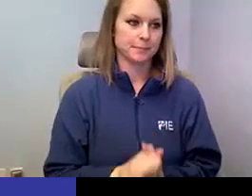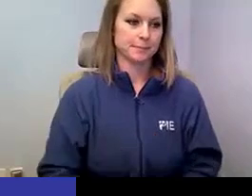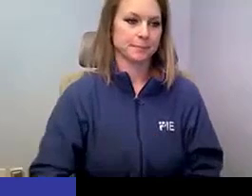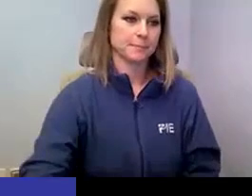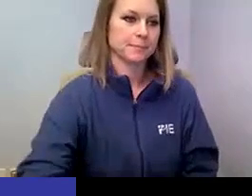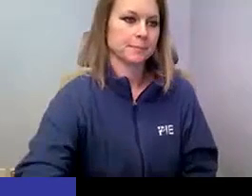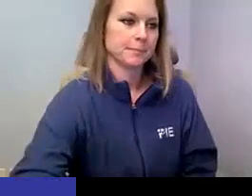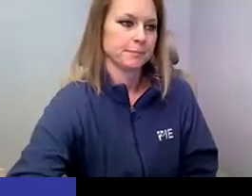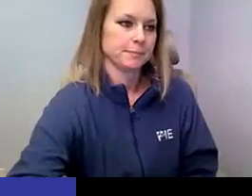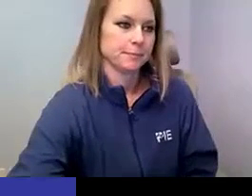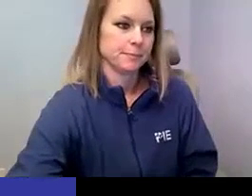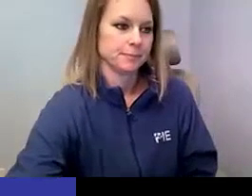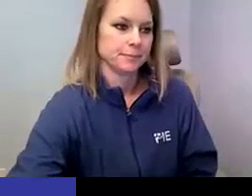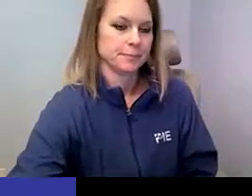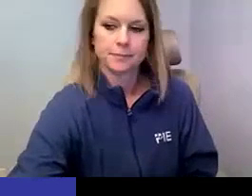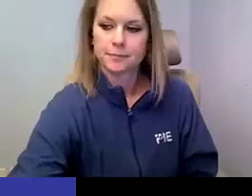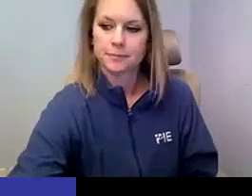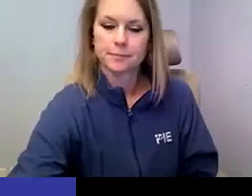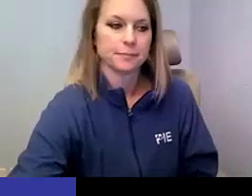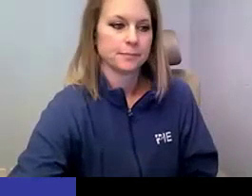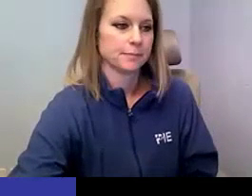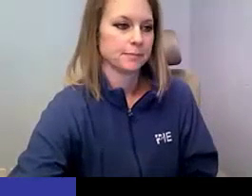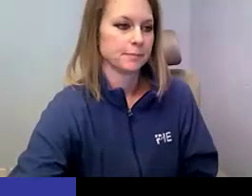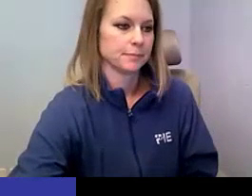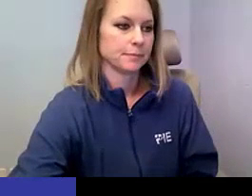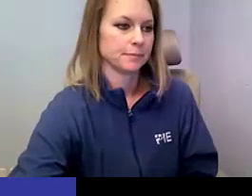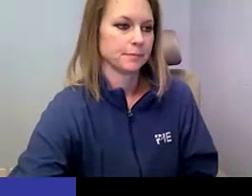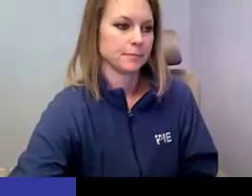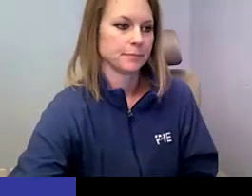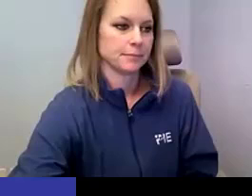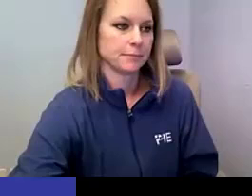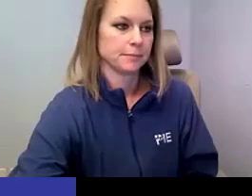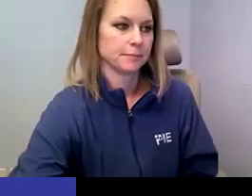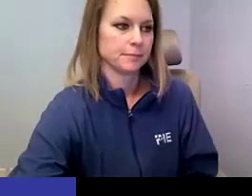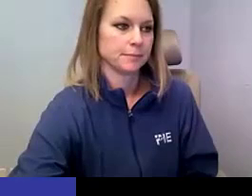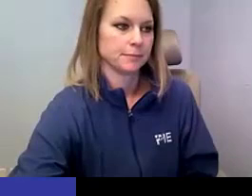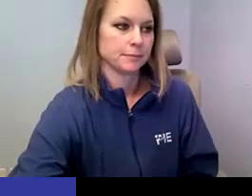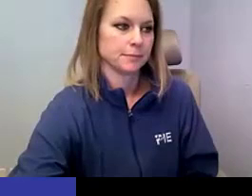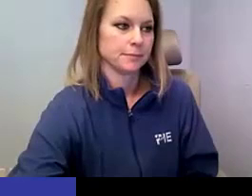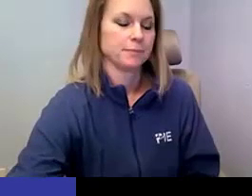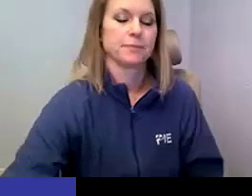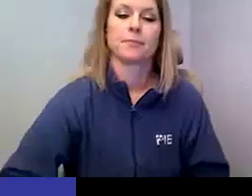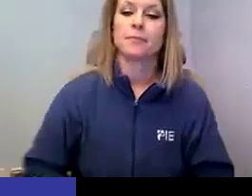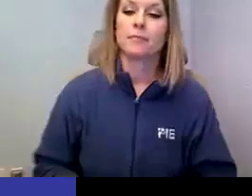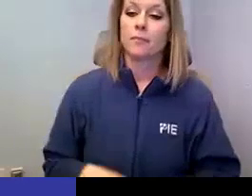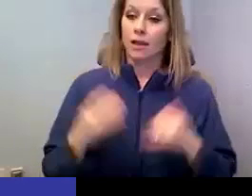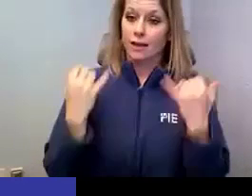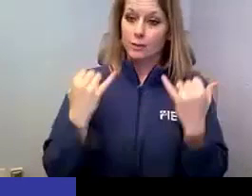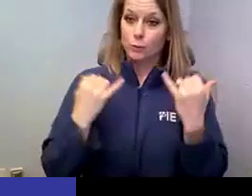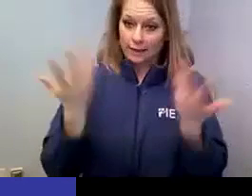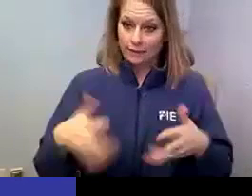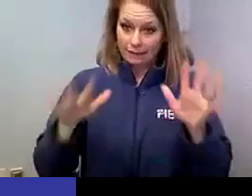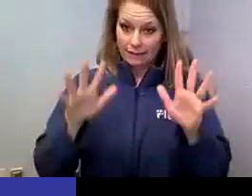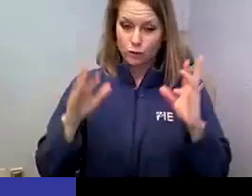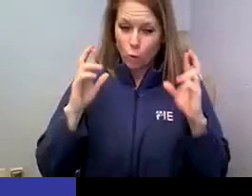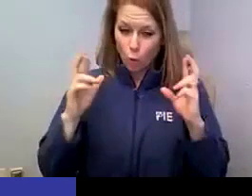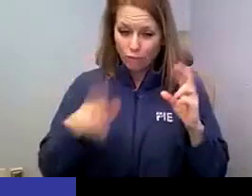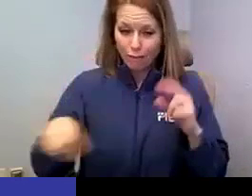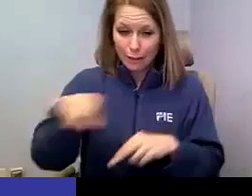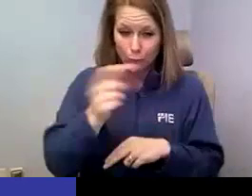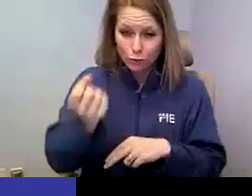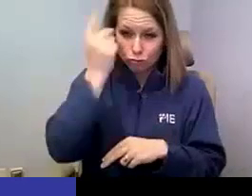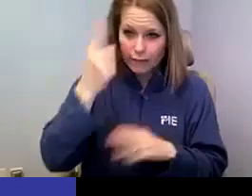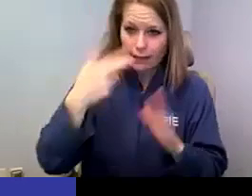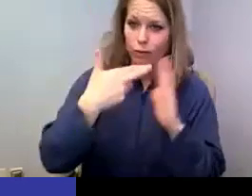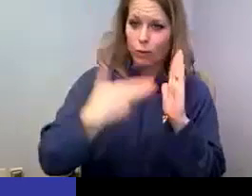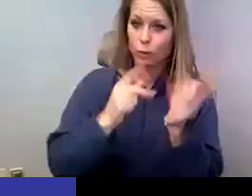After our time together, we hope that participants will have a better understanding of why the rule was changed, the basics